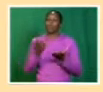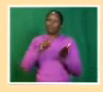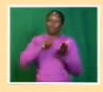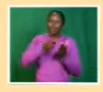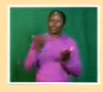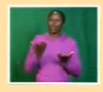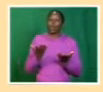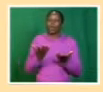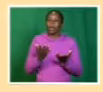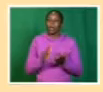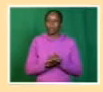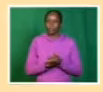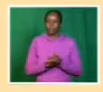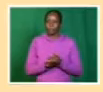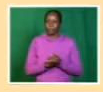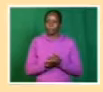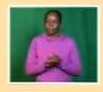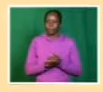Okay.